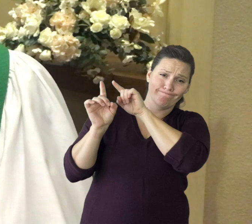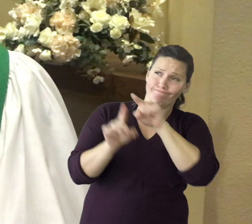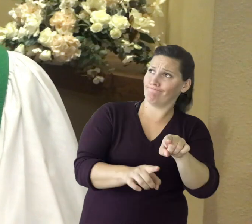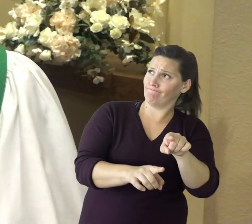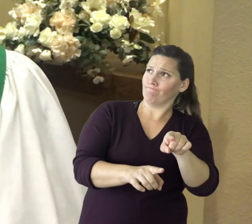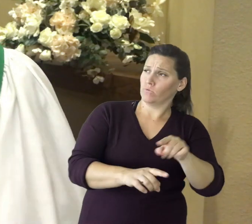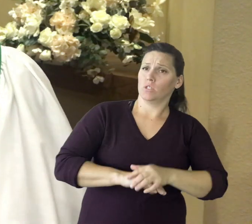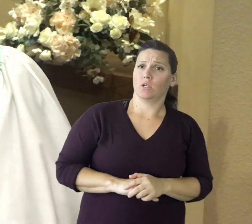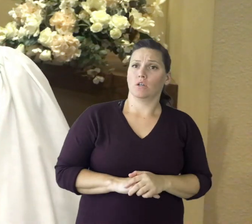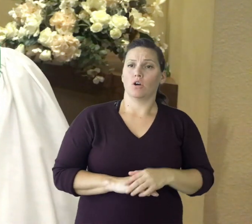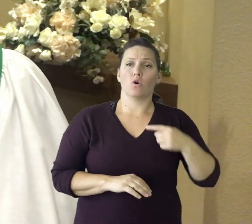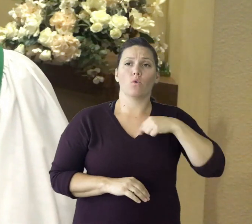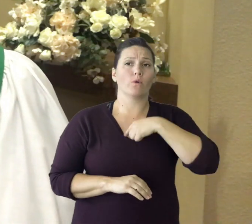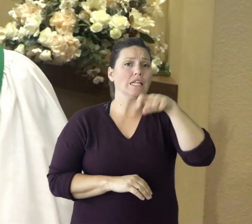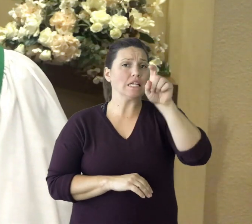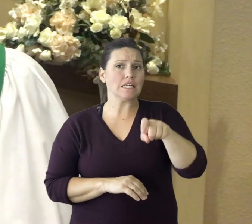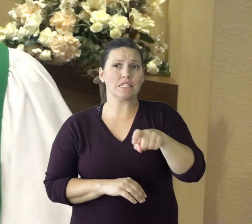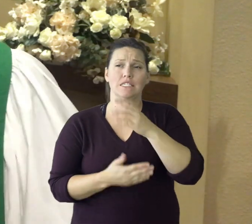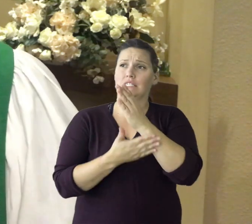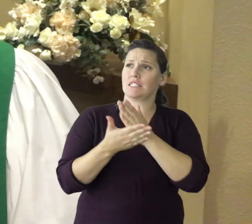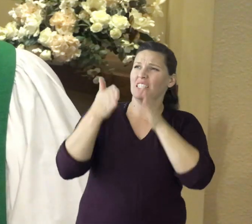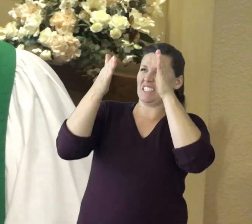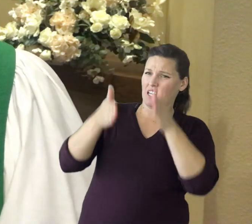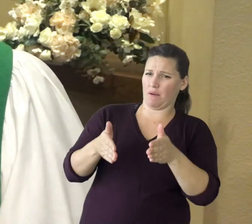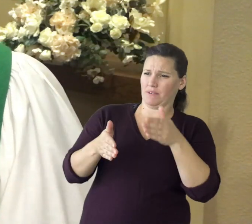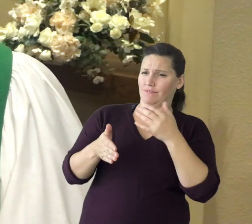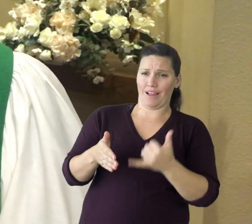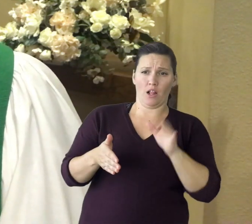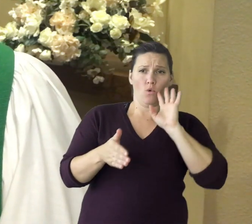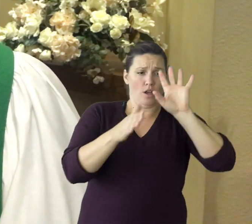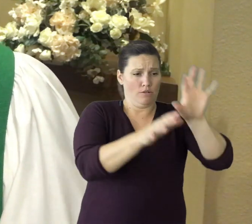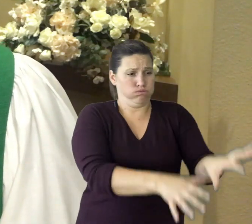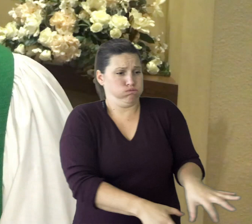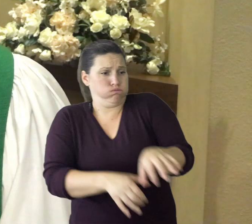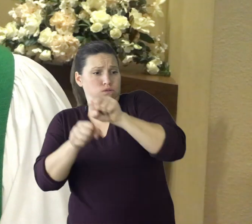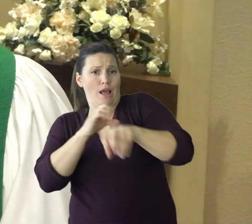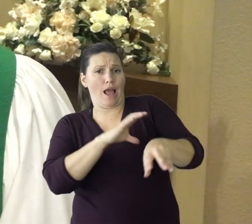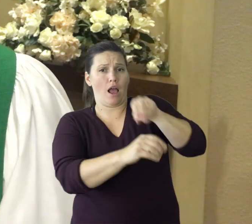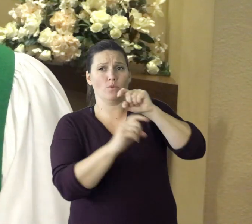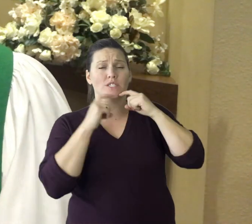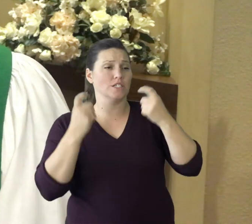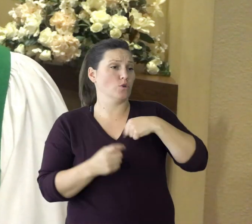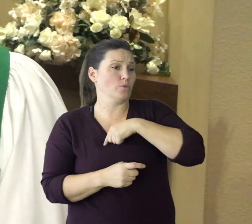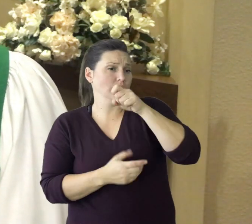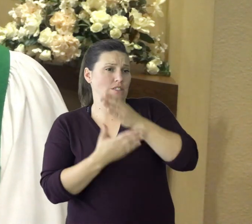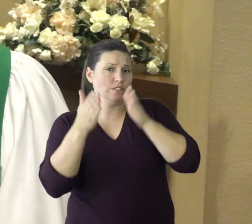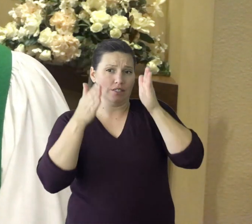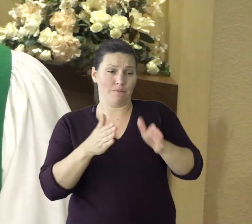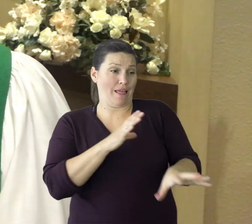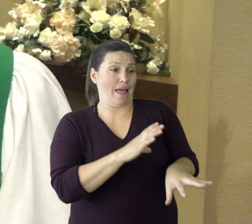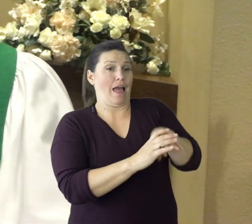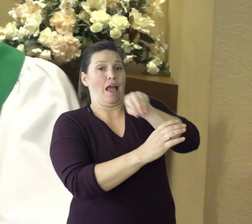Savior to us and for us. We needed someone to rescue us from our sin.